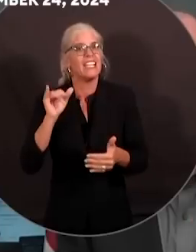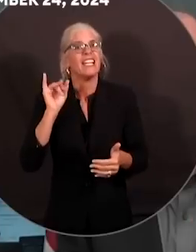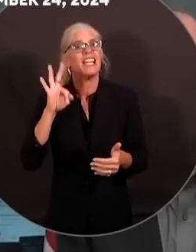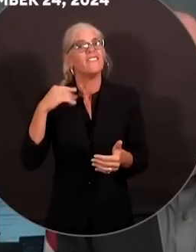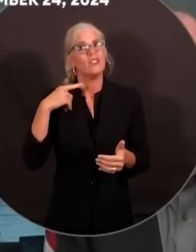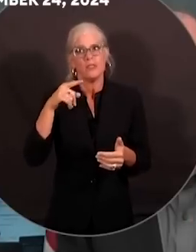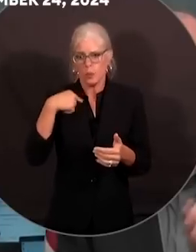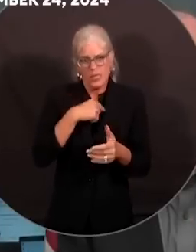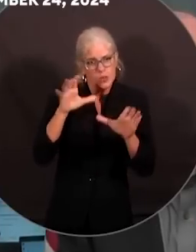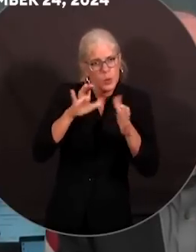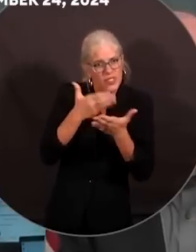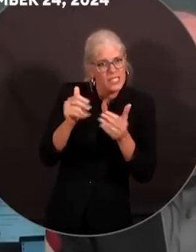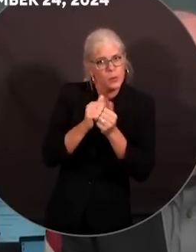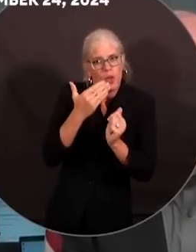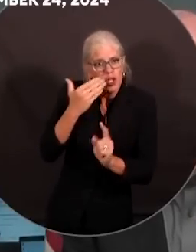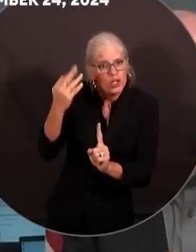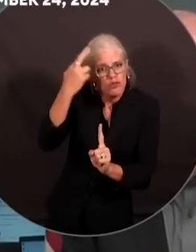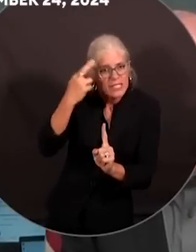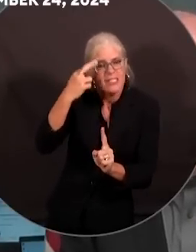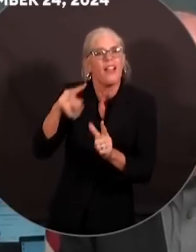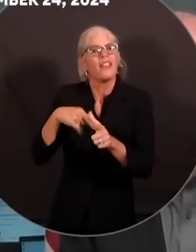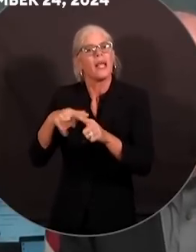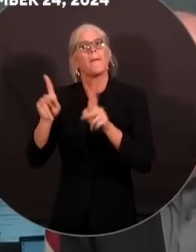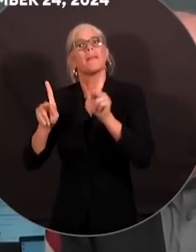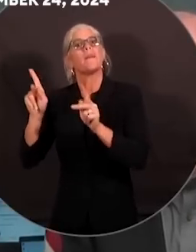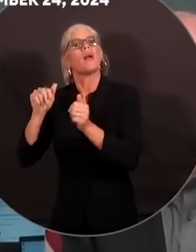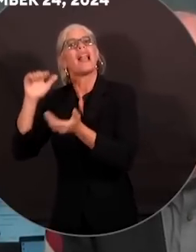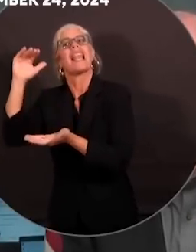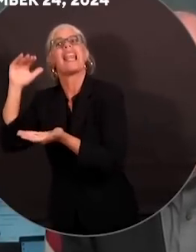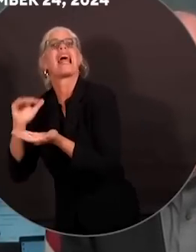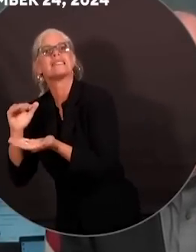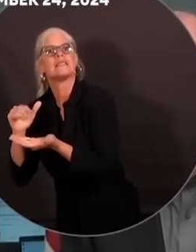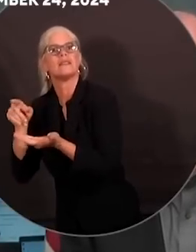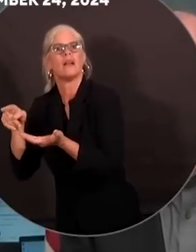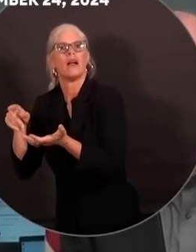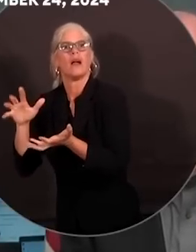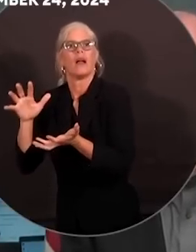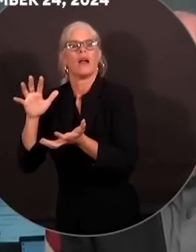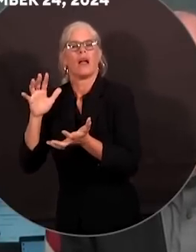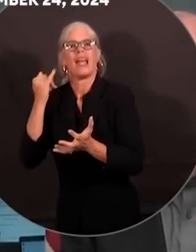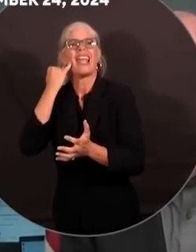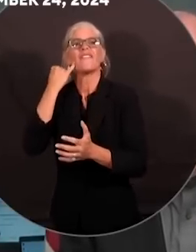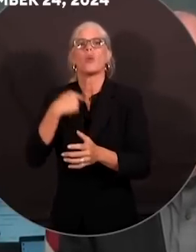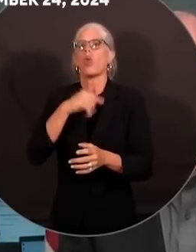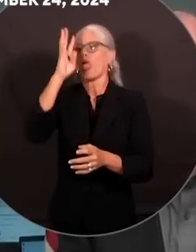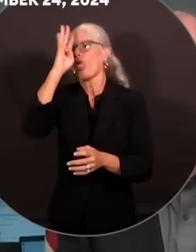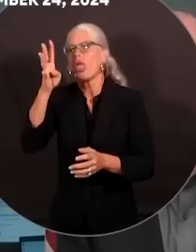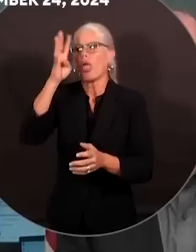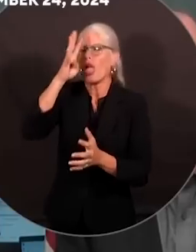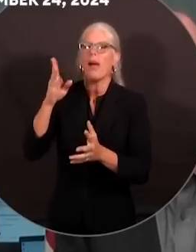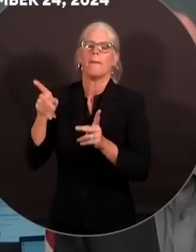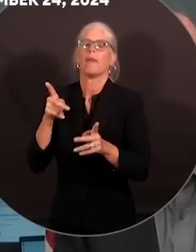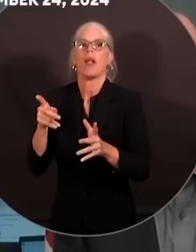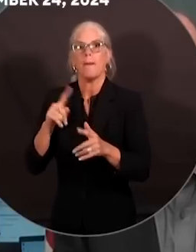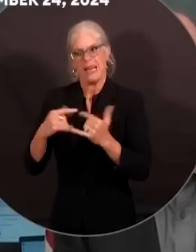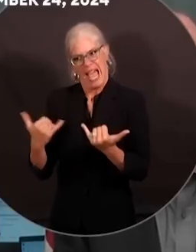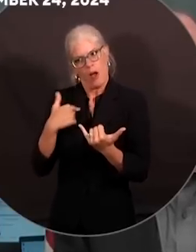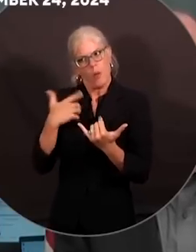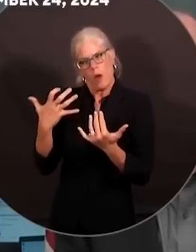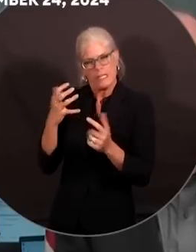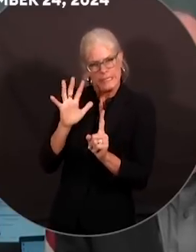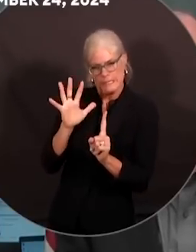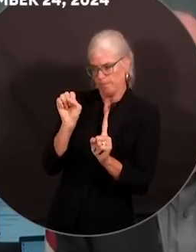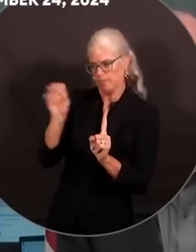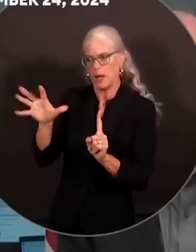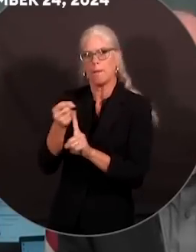happens, then the next time people are less likely to want to listen. So I think people have been through this enough, certainly in the